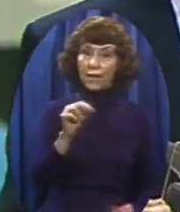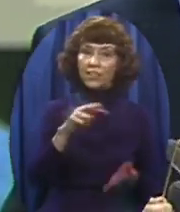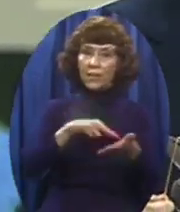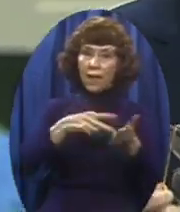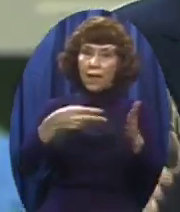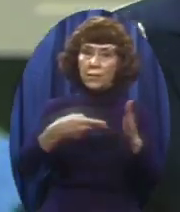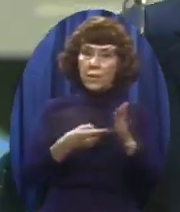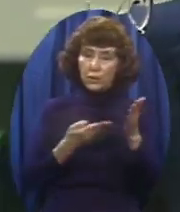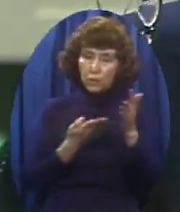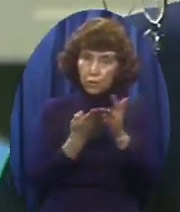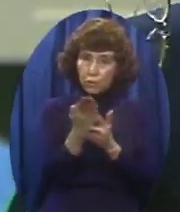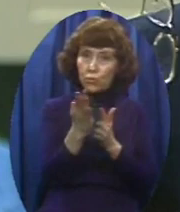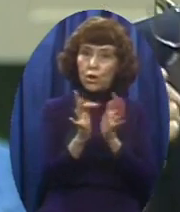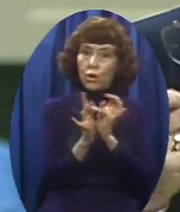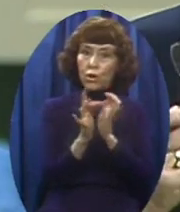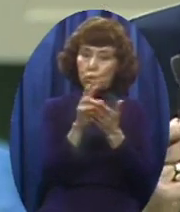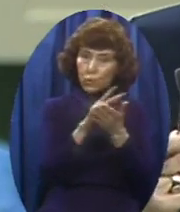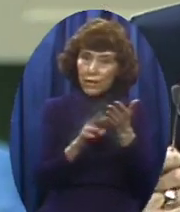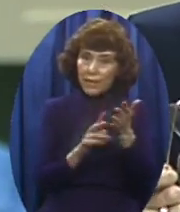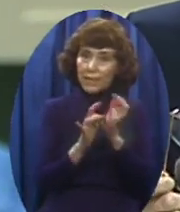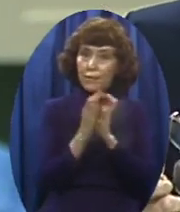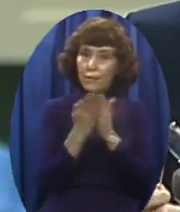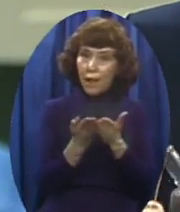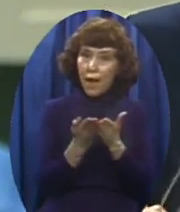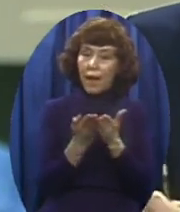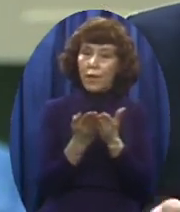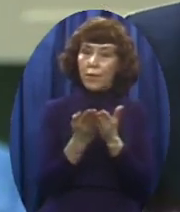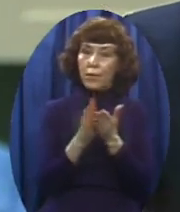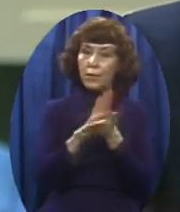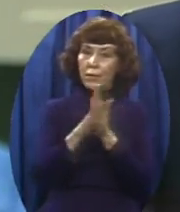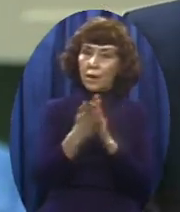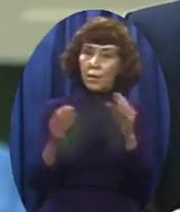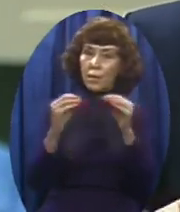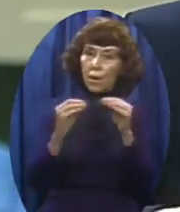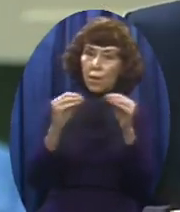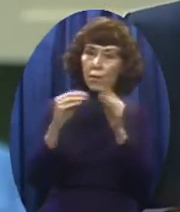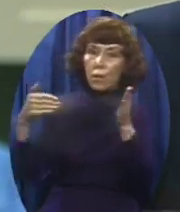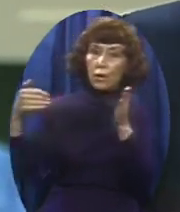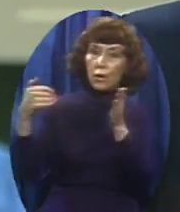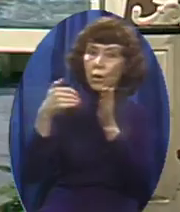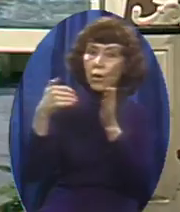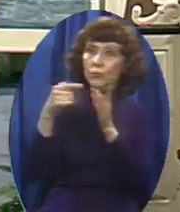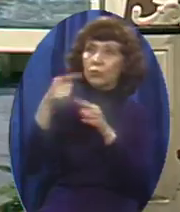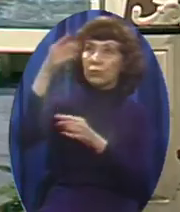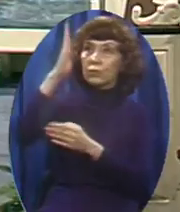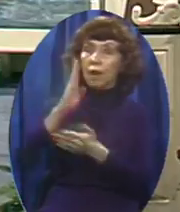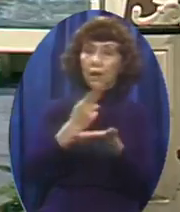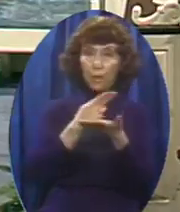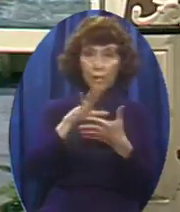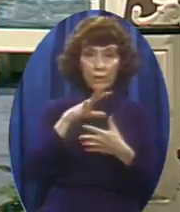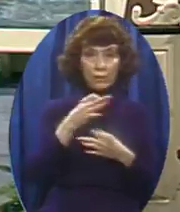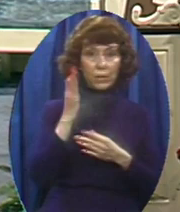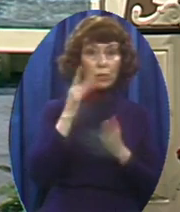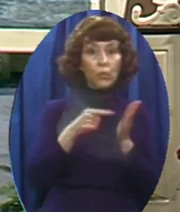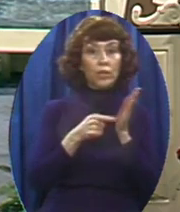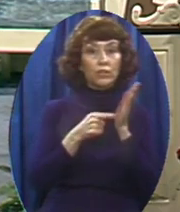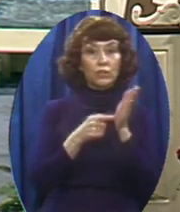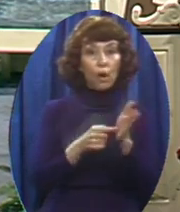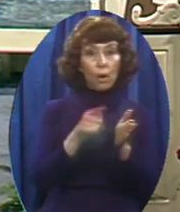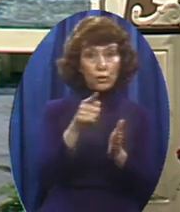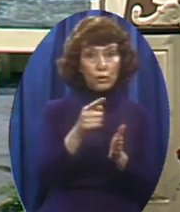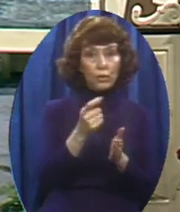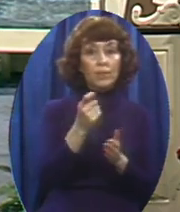prayers get answered, as you get to know God more intimately, the Spirit of the Lord will reveal Jesus to you. Then what about the